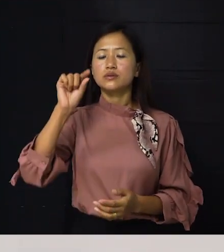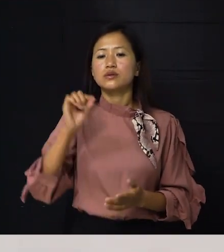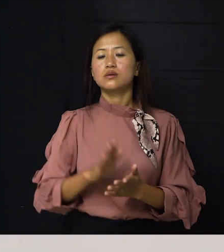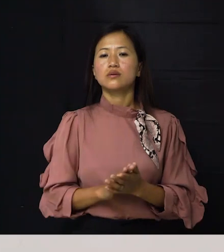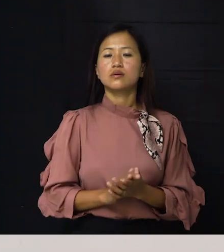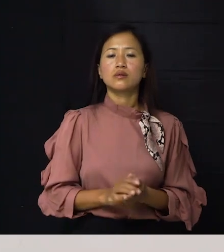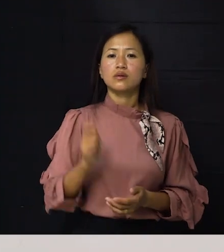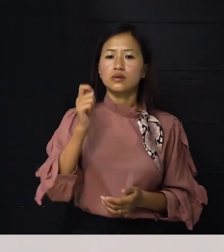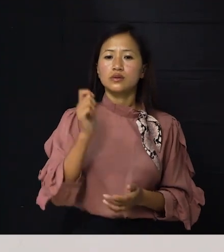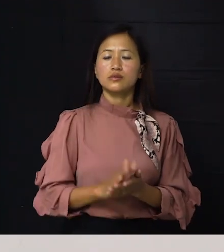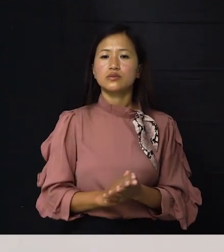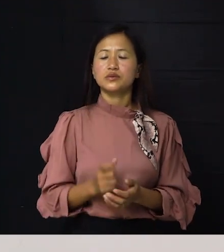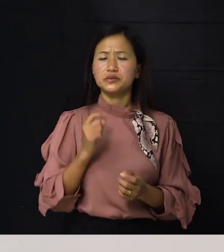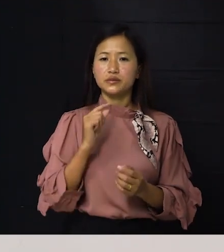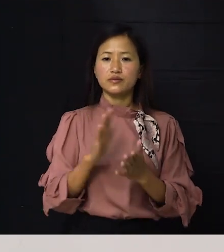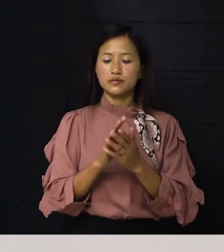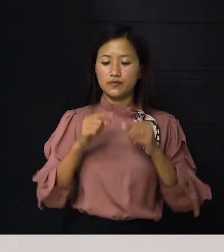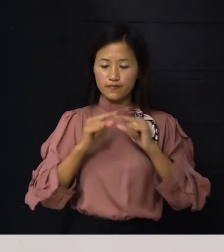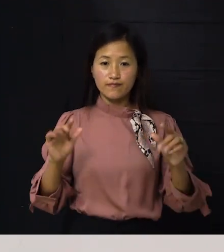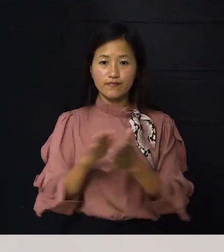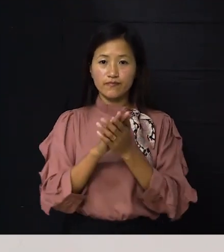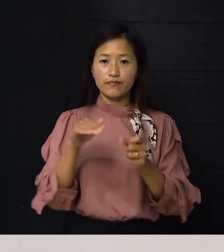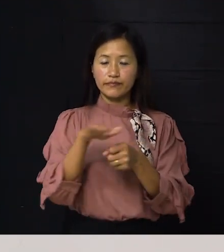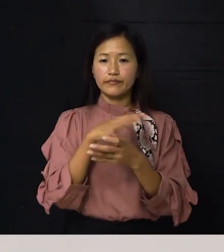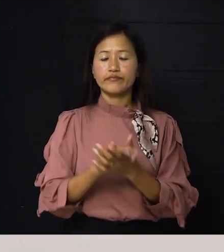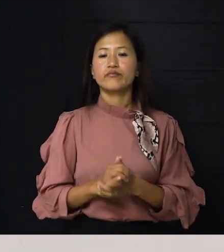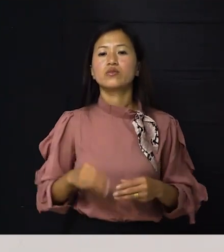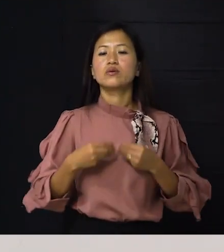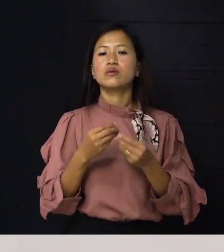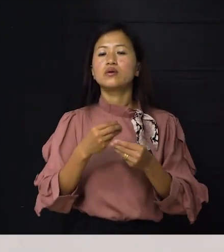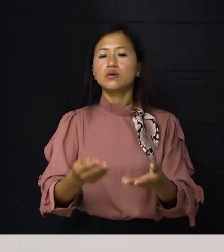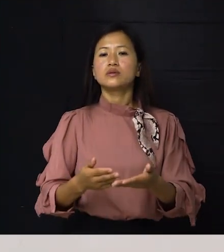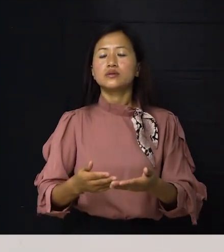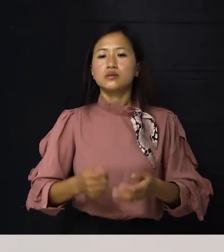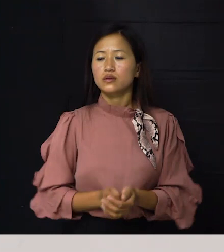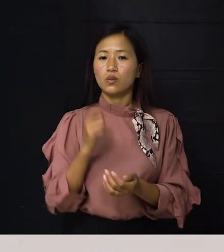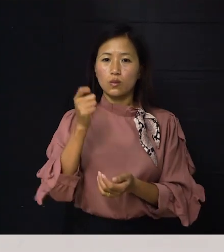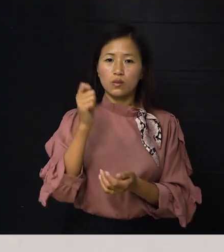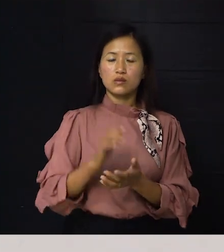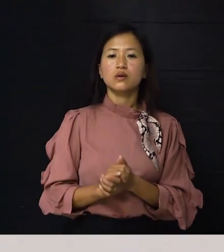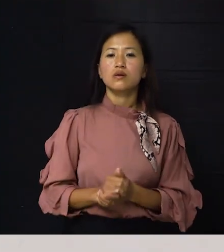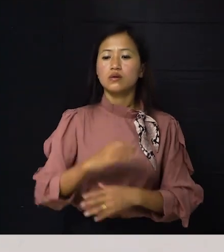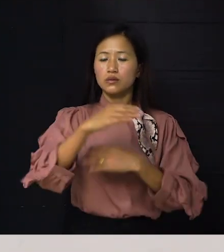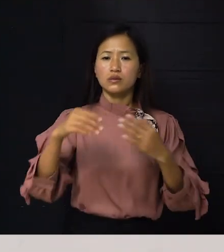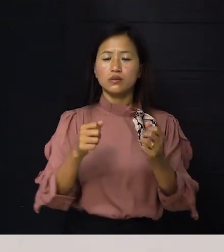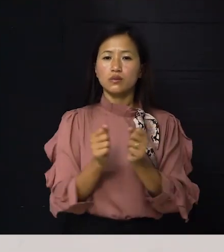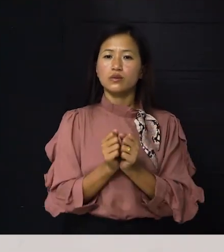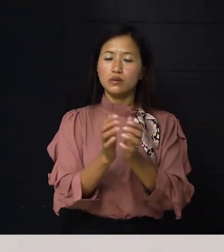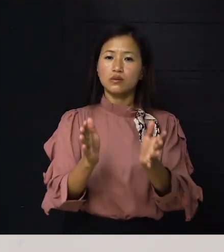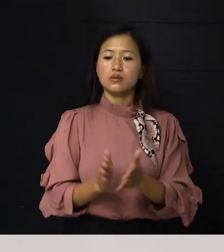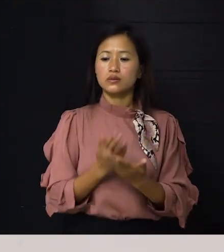do their work very dutifully, and they would also give all their effort in their work. So with all these